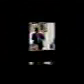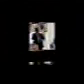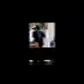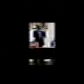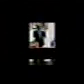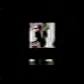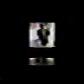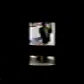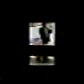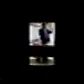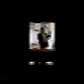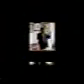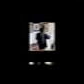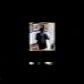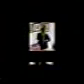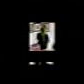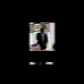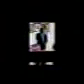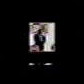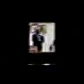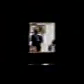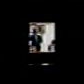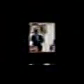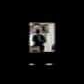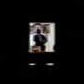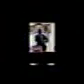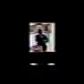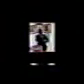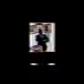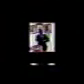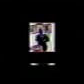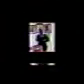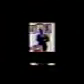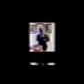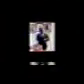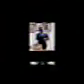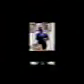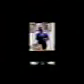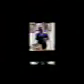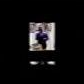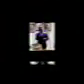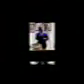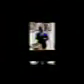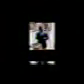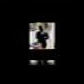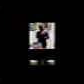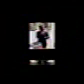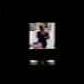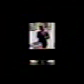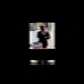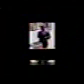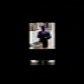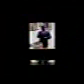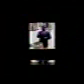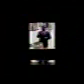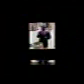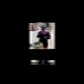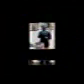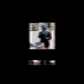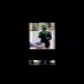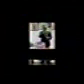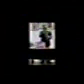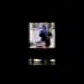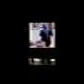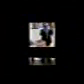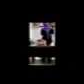will cool down. It's like you're no more interested. And Satan hindered you. I come here tonight,